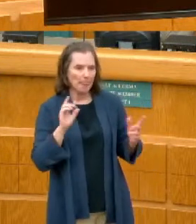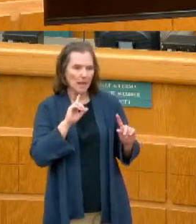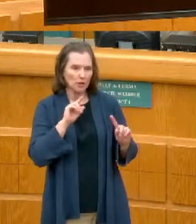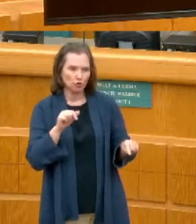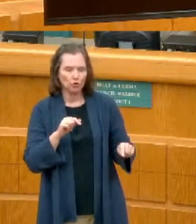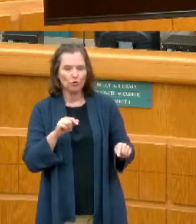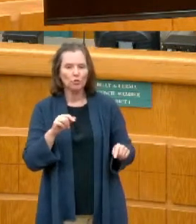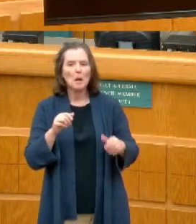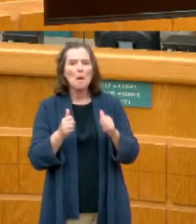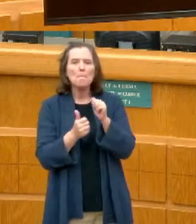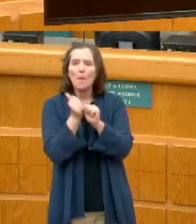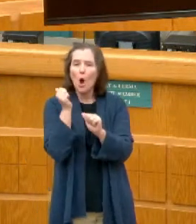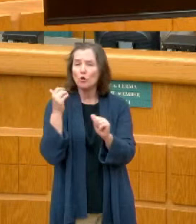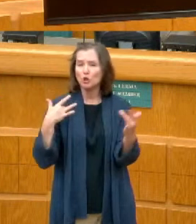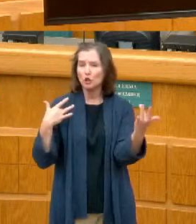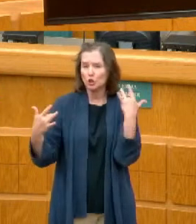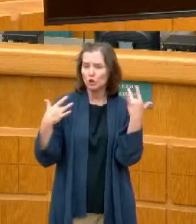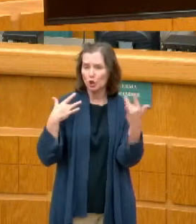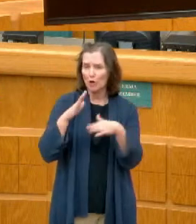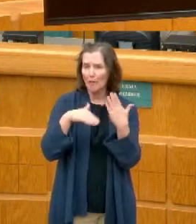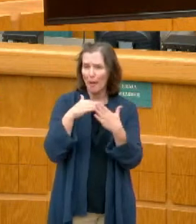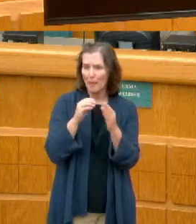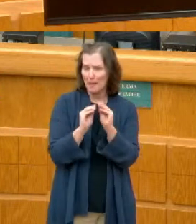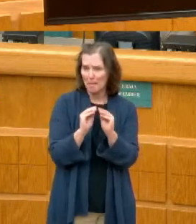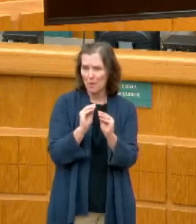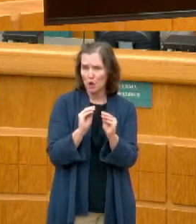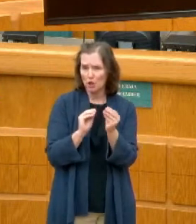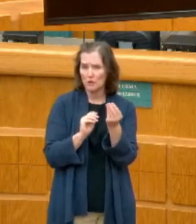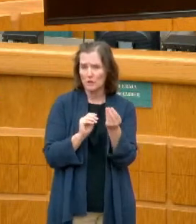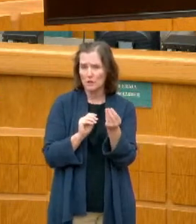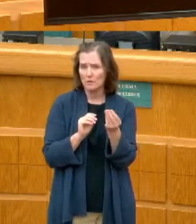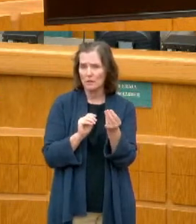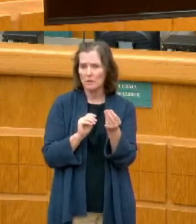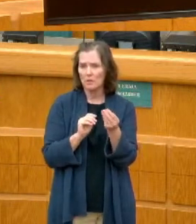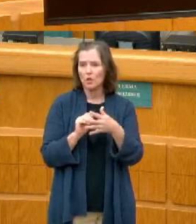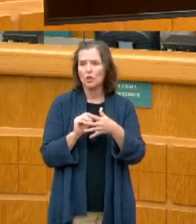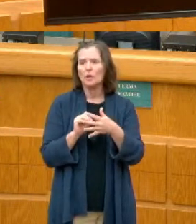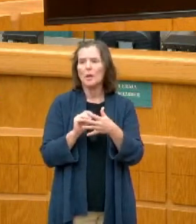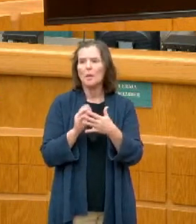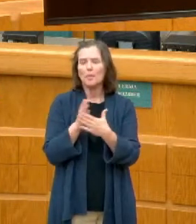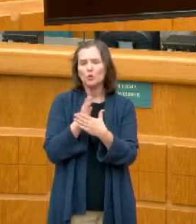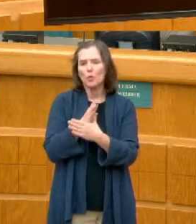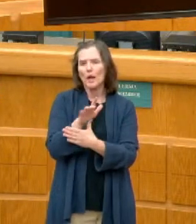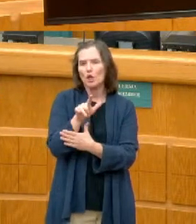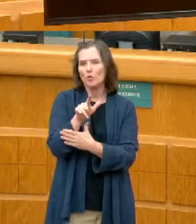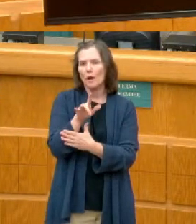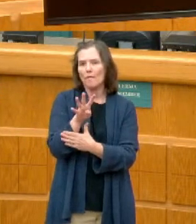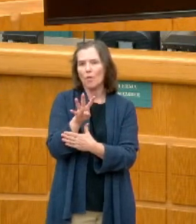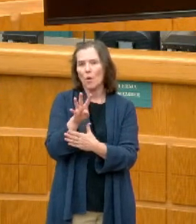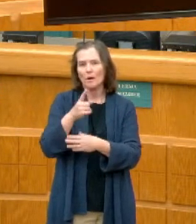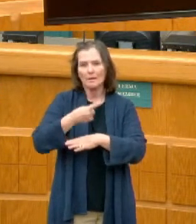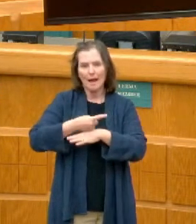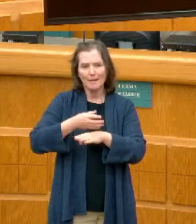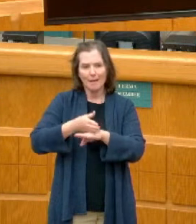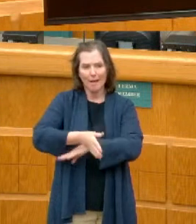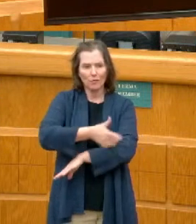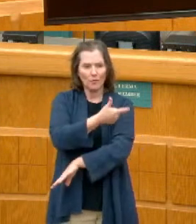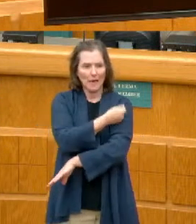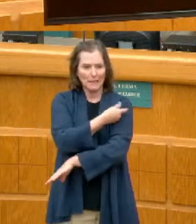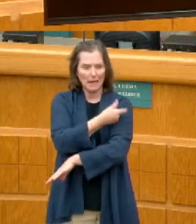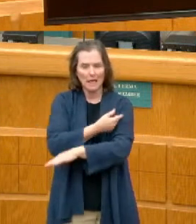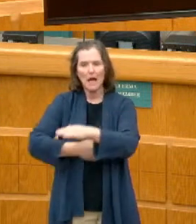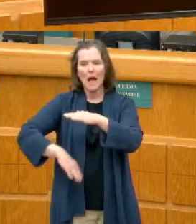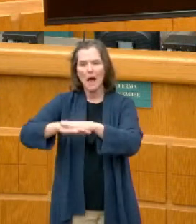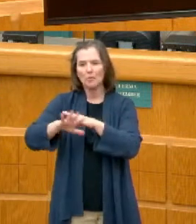most concerned with, that we wrote those numbers in for, was 24 to 54 days from being vaccinated with their